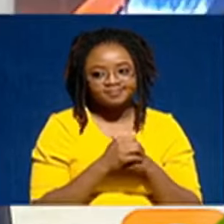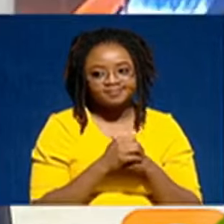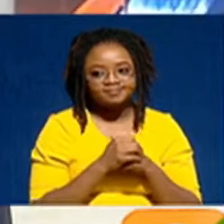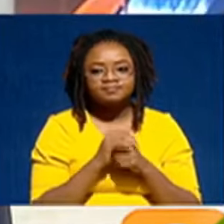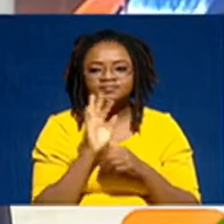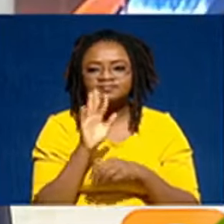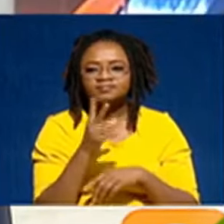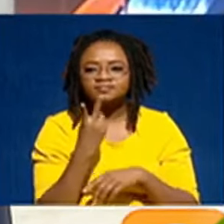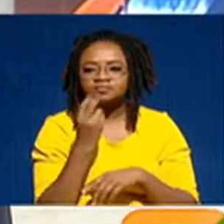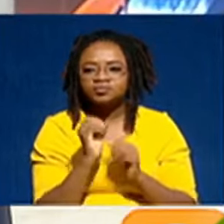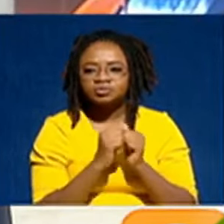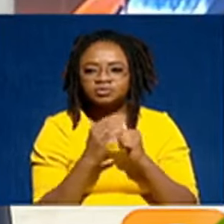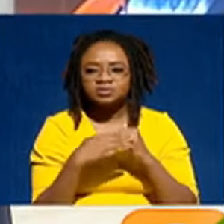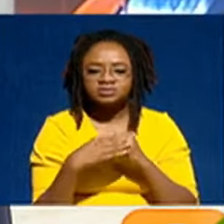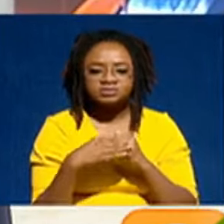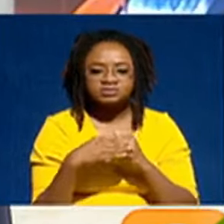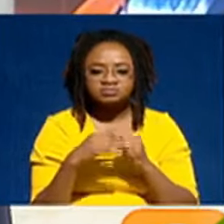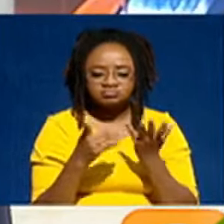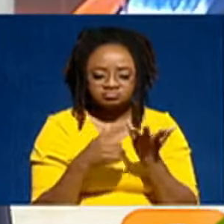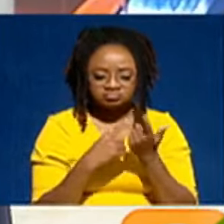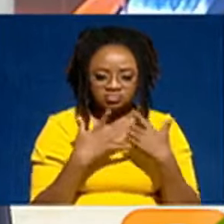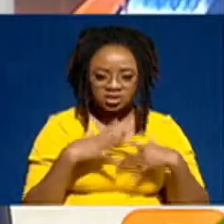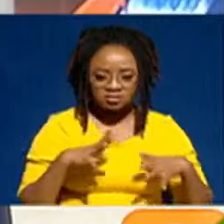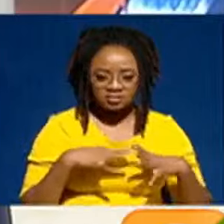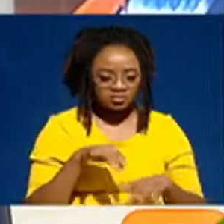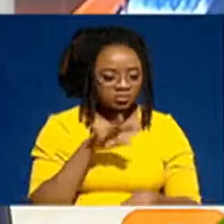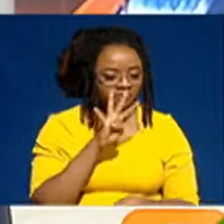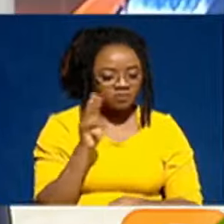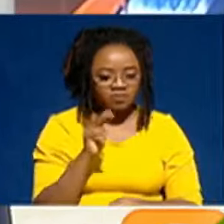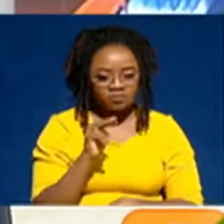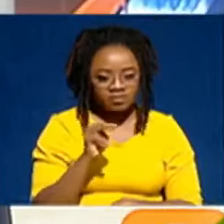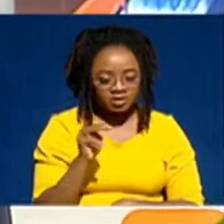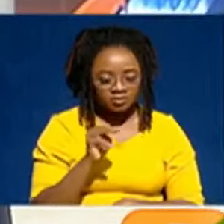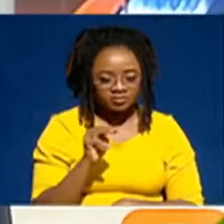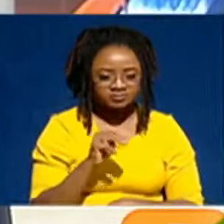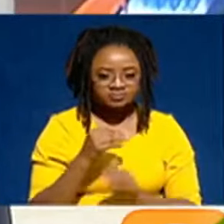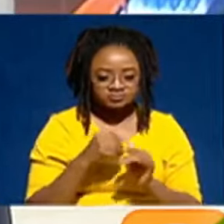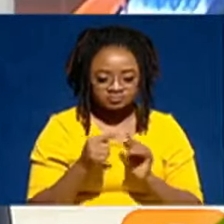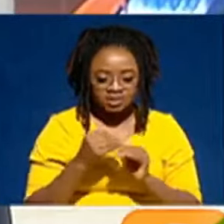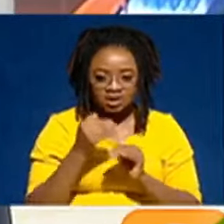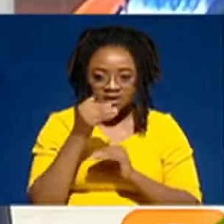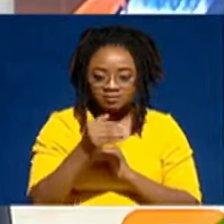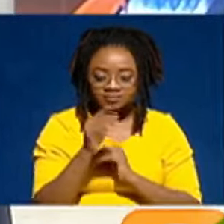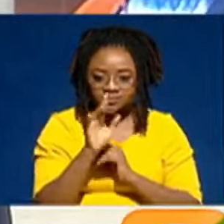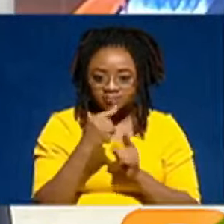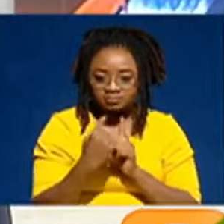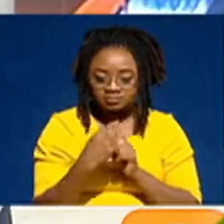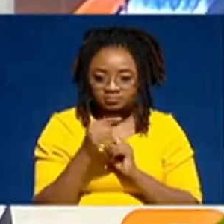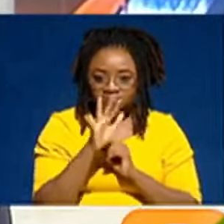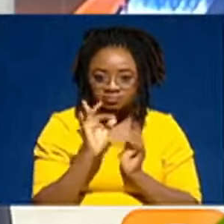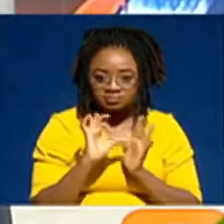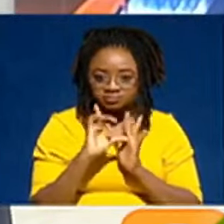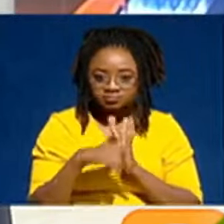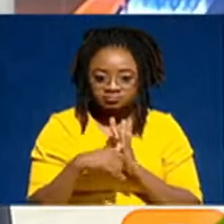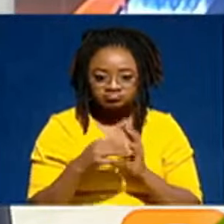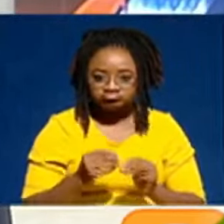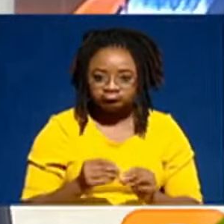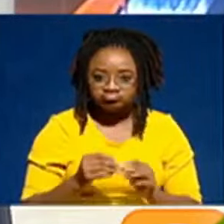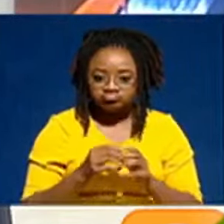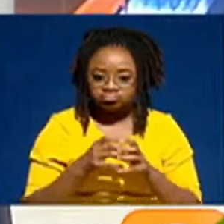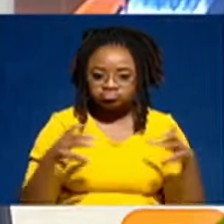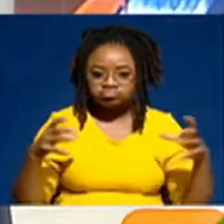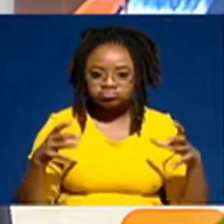2019 census said that Nairobi's population was about 4 million and change. 5 years later, I know it's gone up exponentially. Do